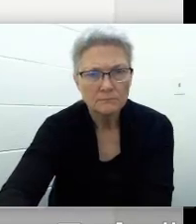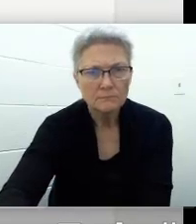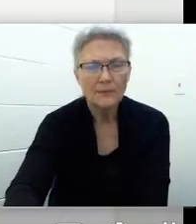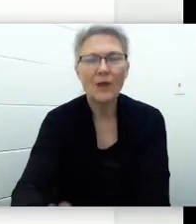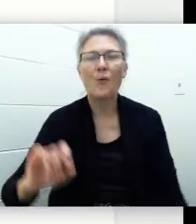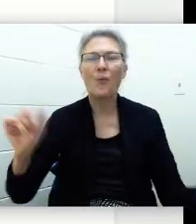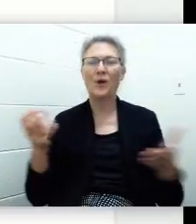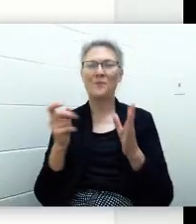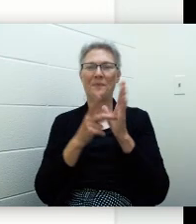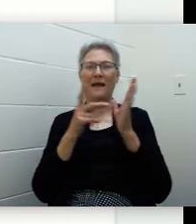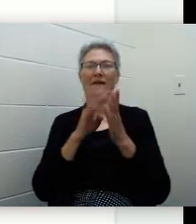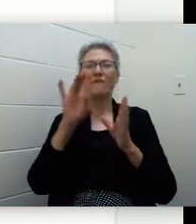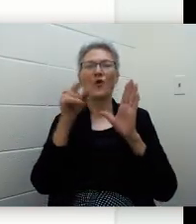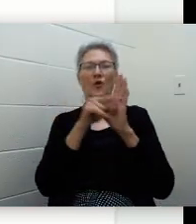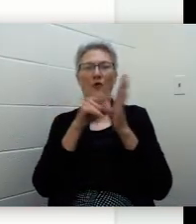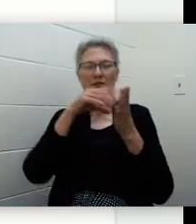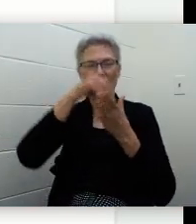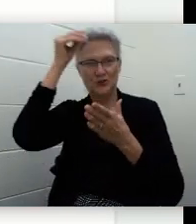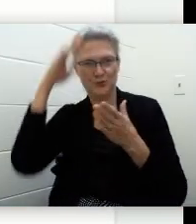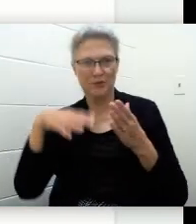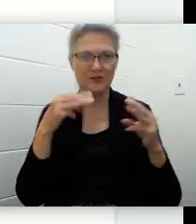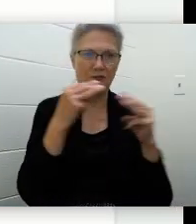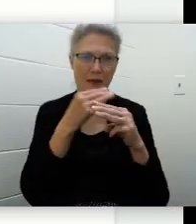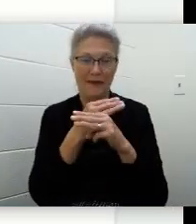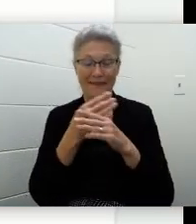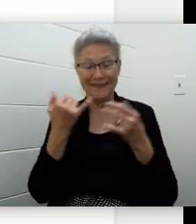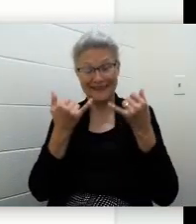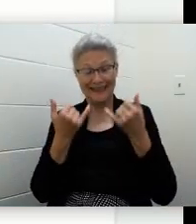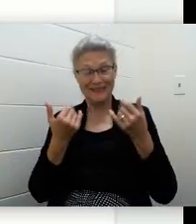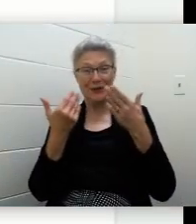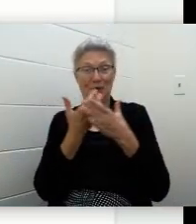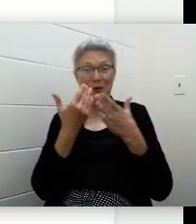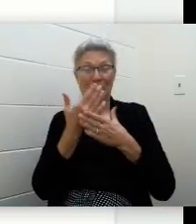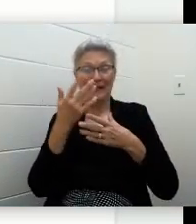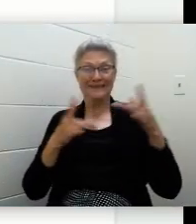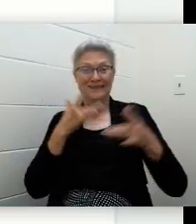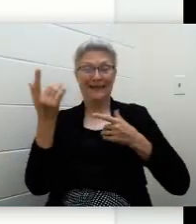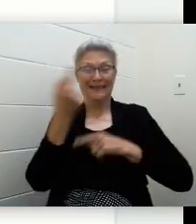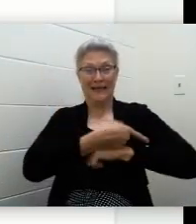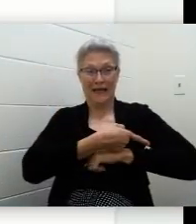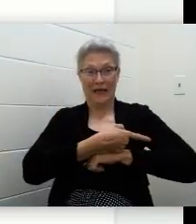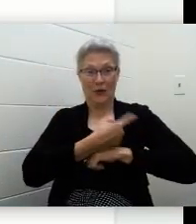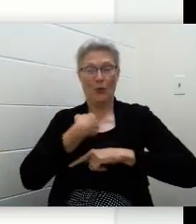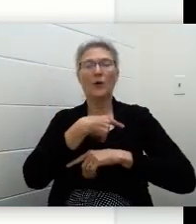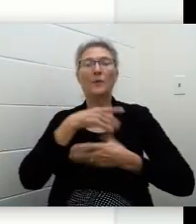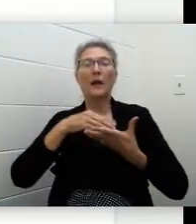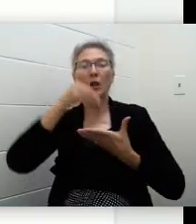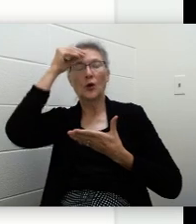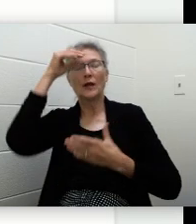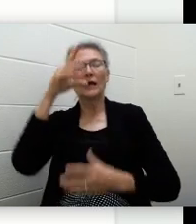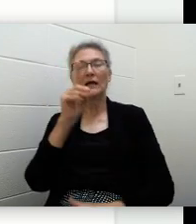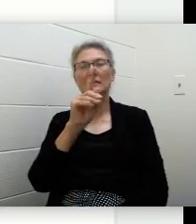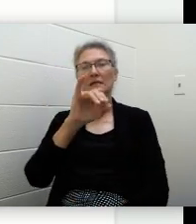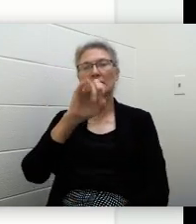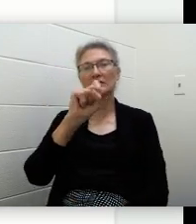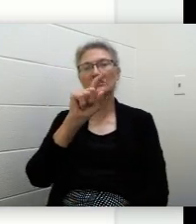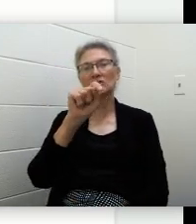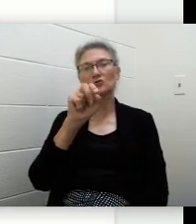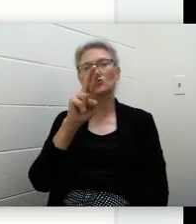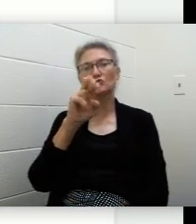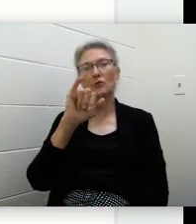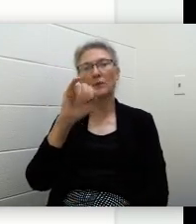Welcome back, fourth grade mathematicians. Today is a new and exciting day. Today we will be working on the distributive model